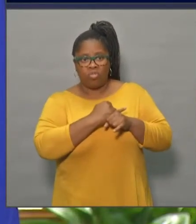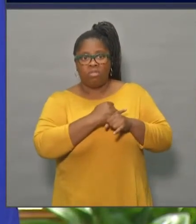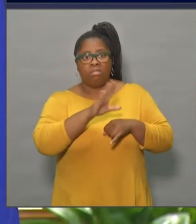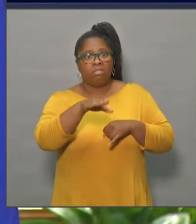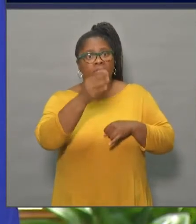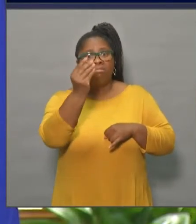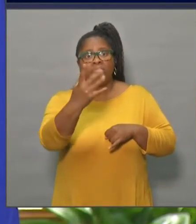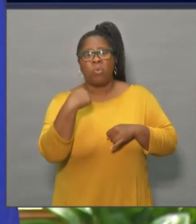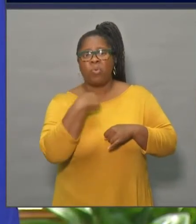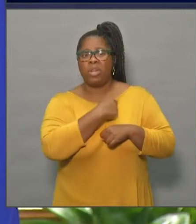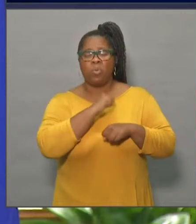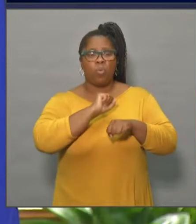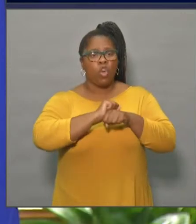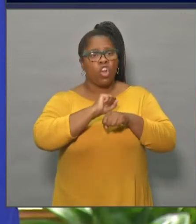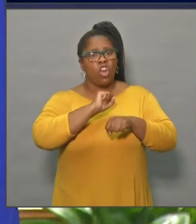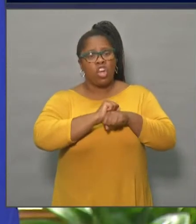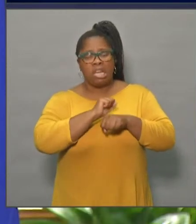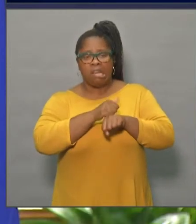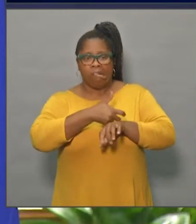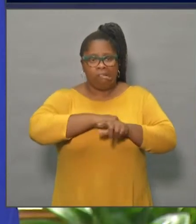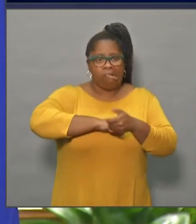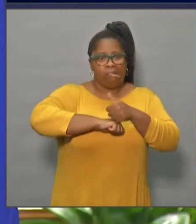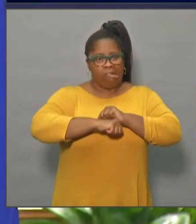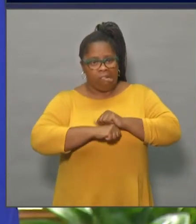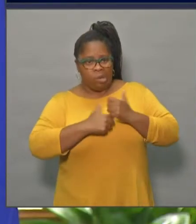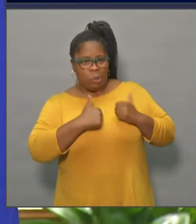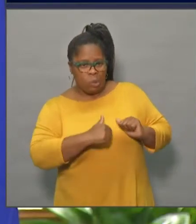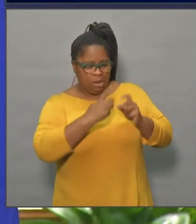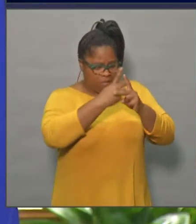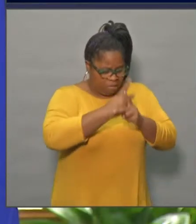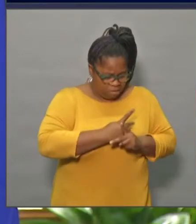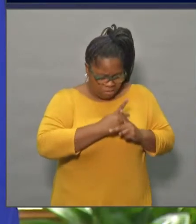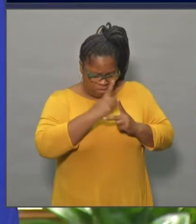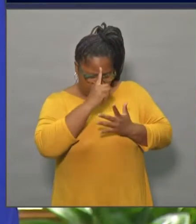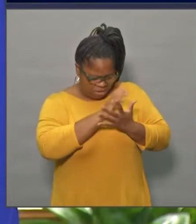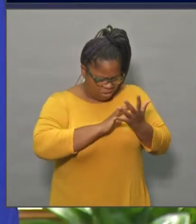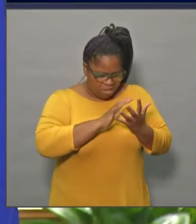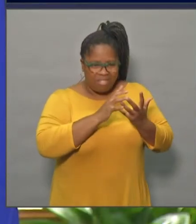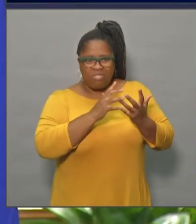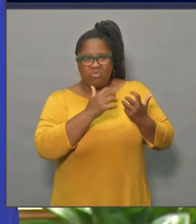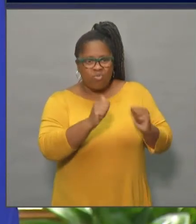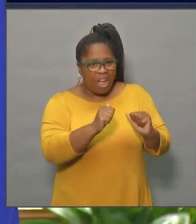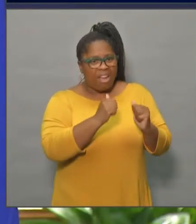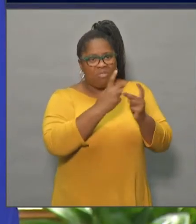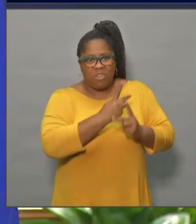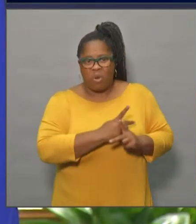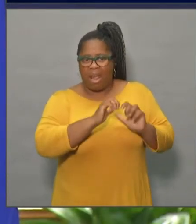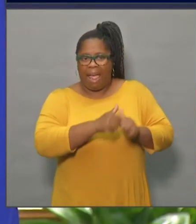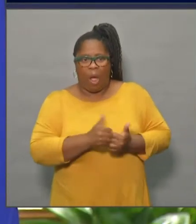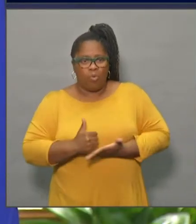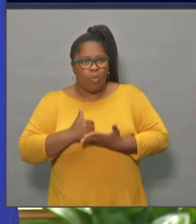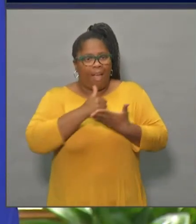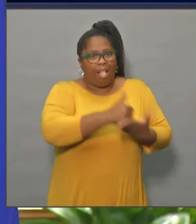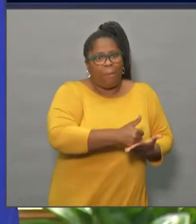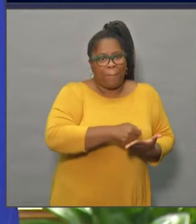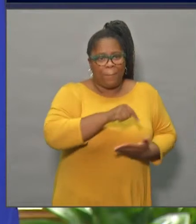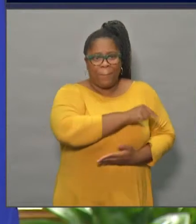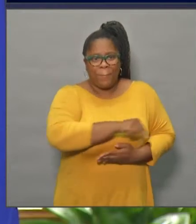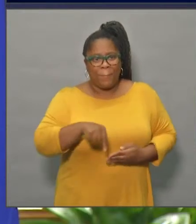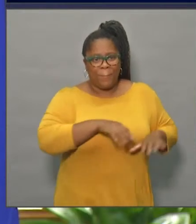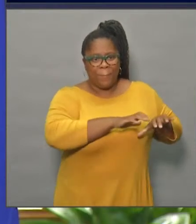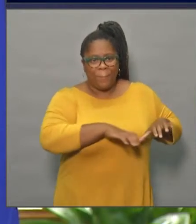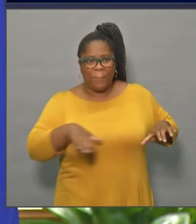as we can to make sure that we're doing everything we know how to do to keep these facilities